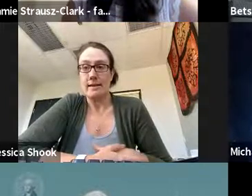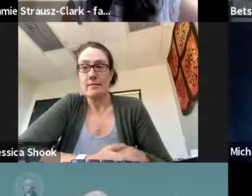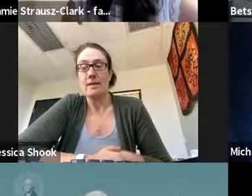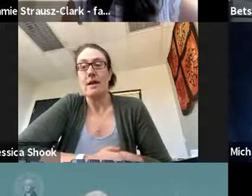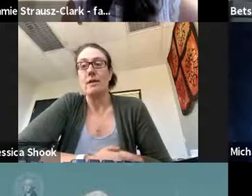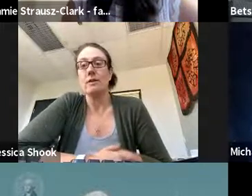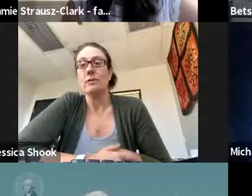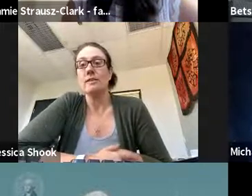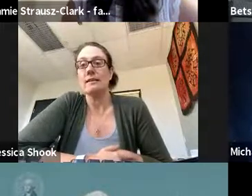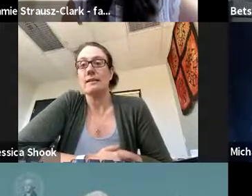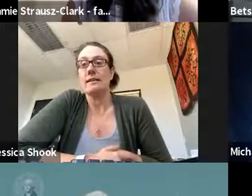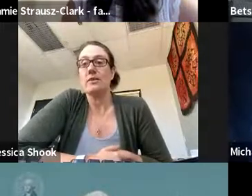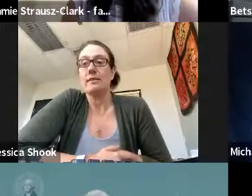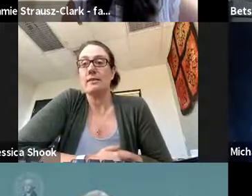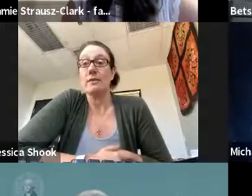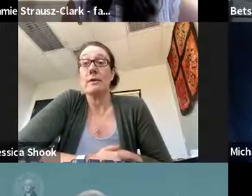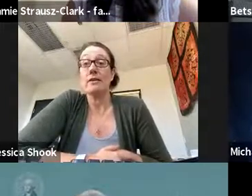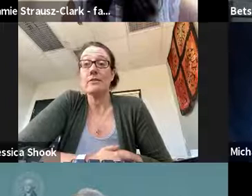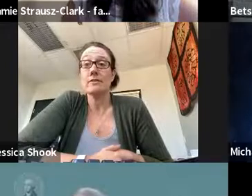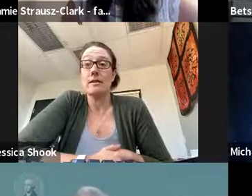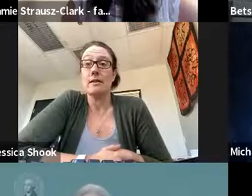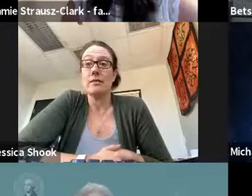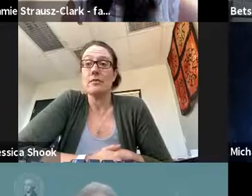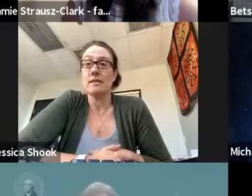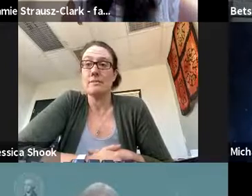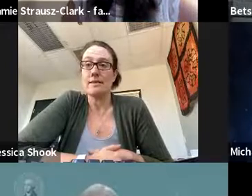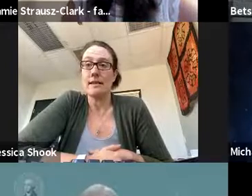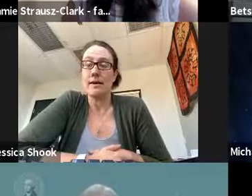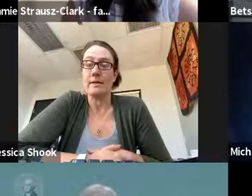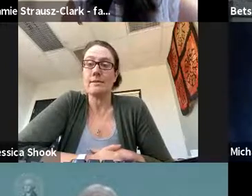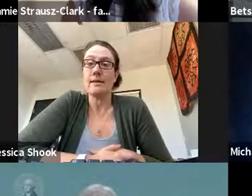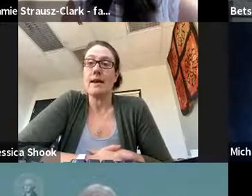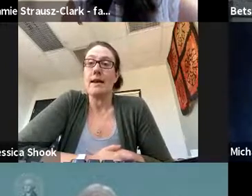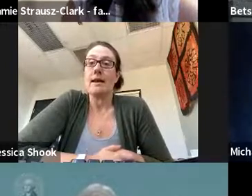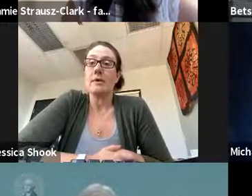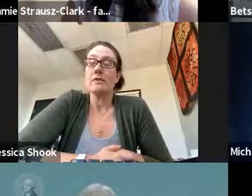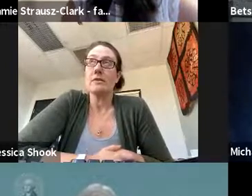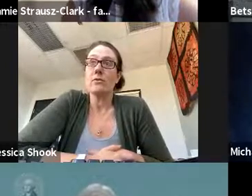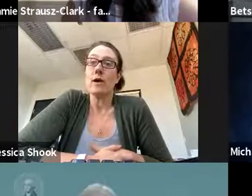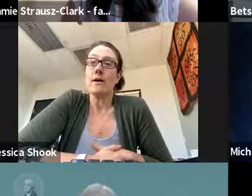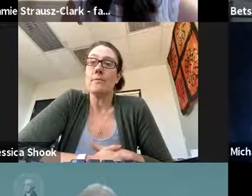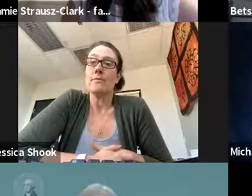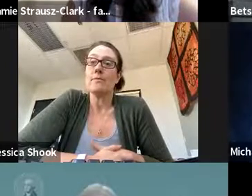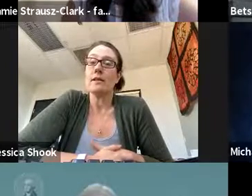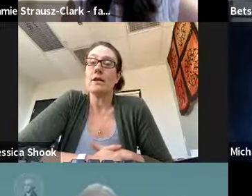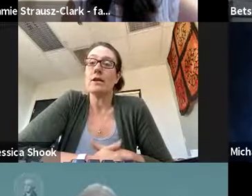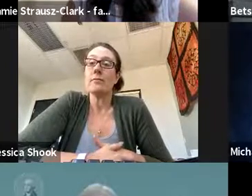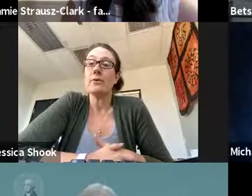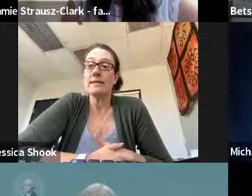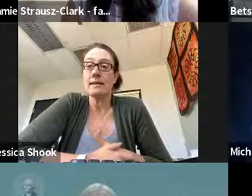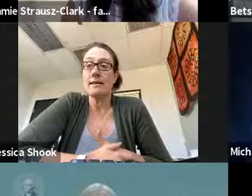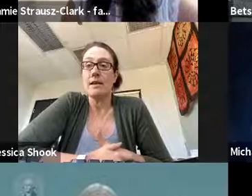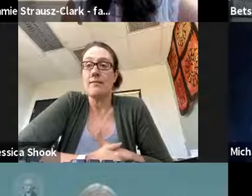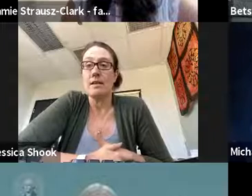crisis team that includes designated crisis responders in Thurston and Mason counties. And I'm also the